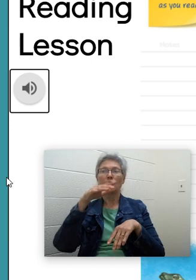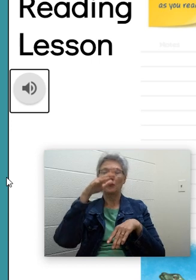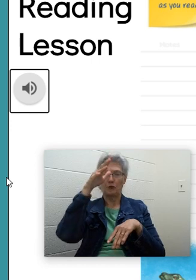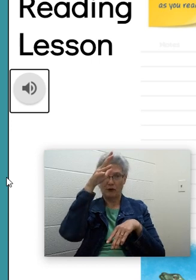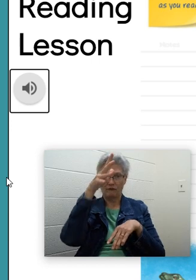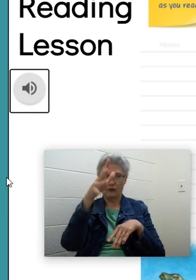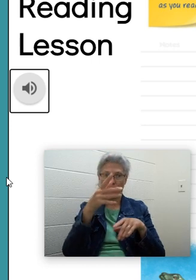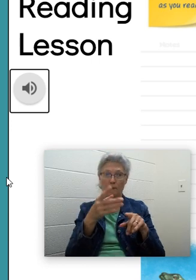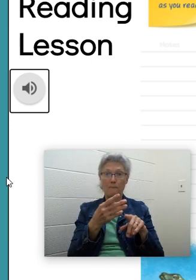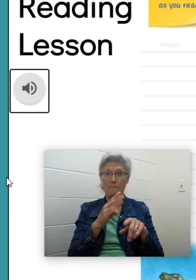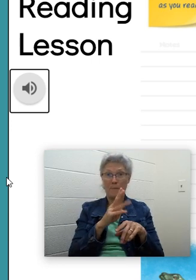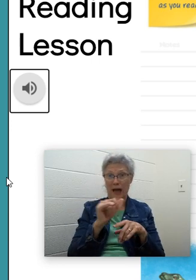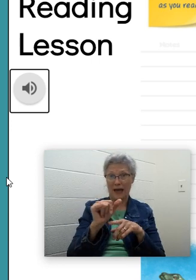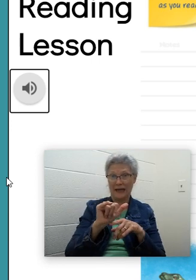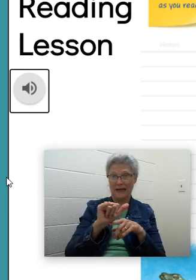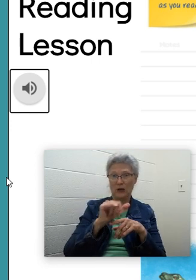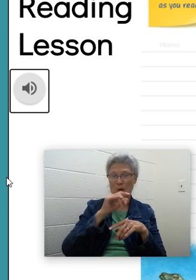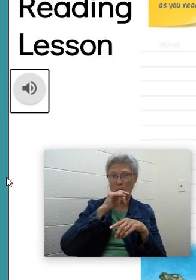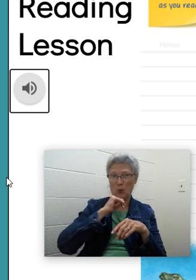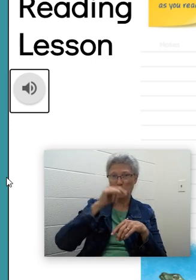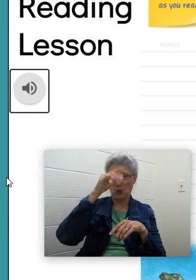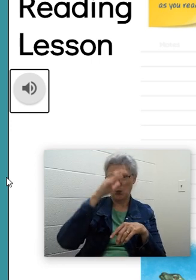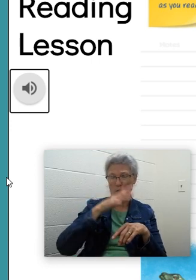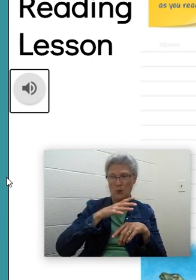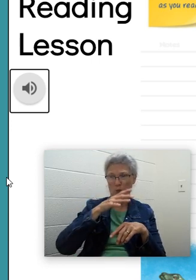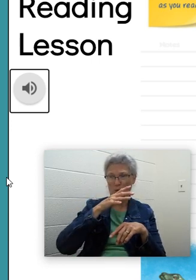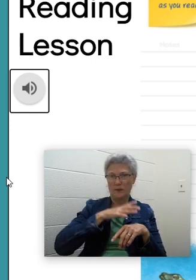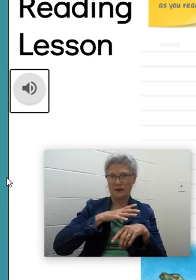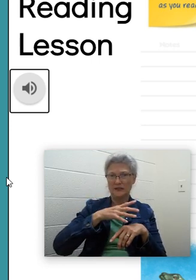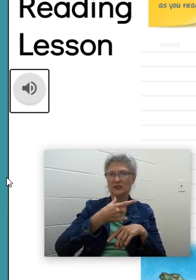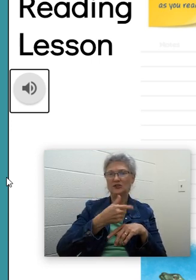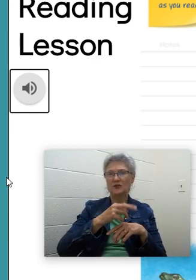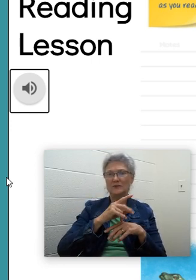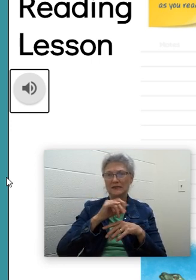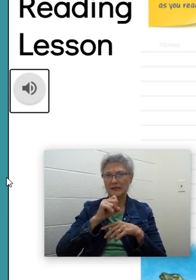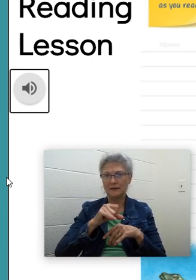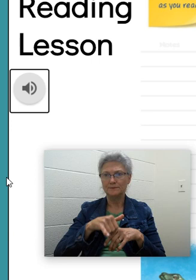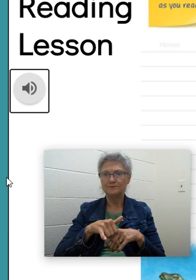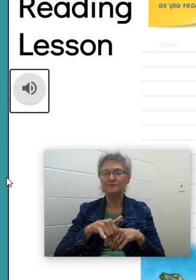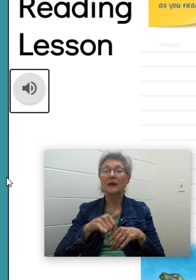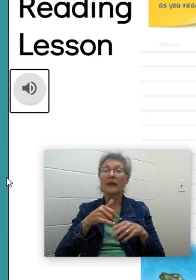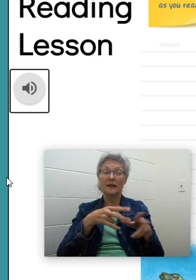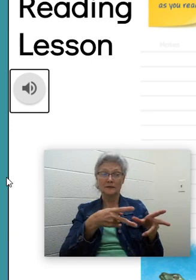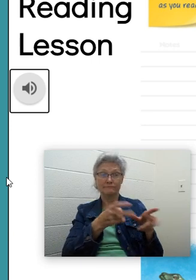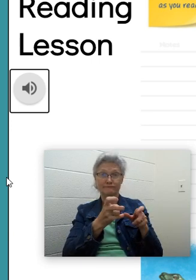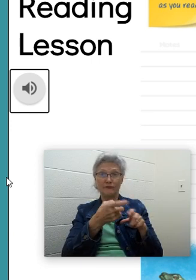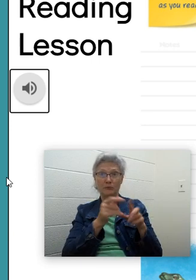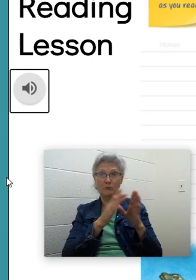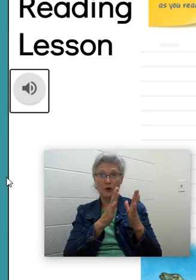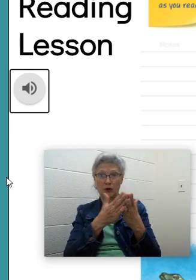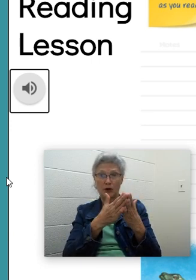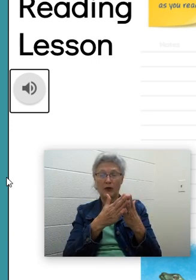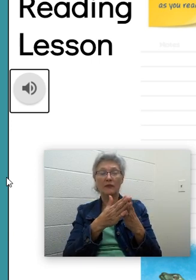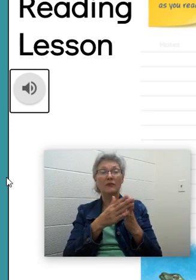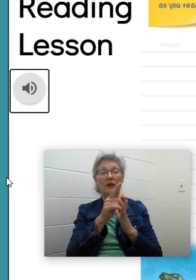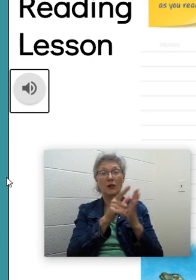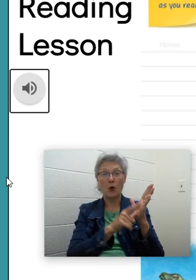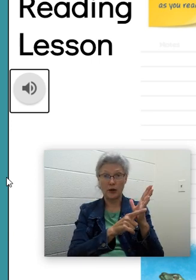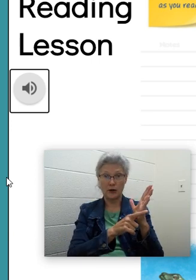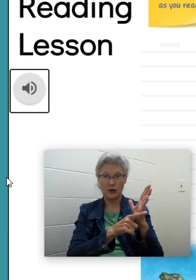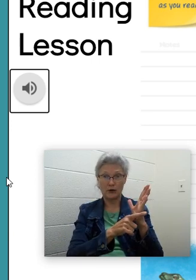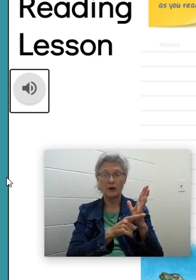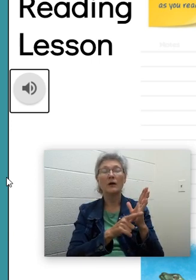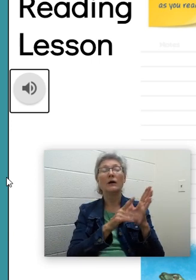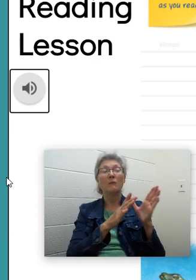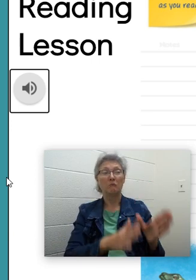one-legged gypsy. In this excerpt from the book, chapter 48, Stanley's lawyer, Miss Marengo, who